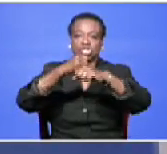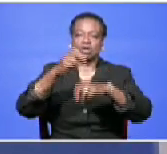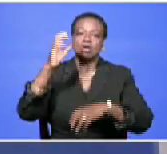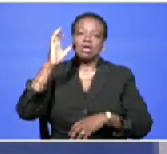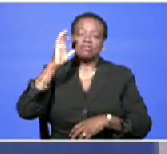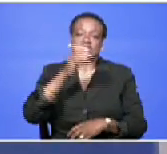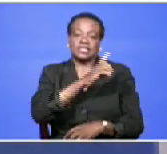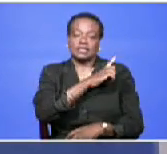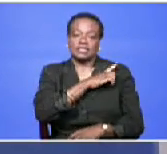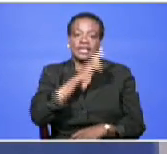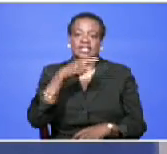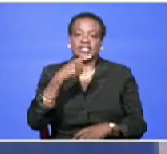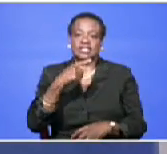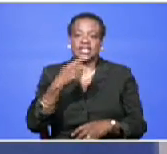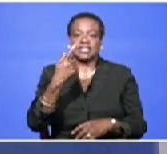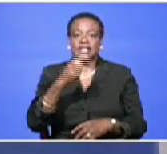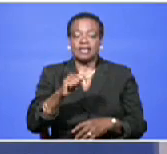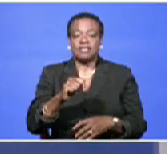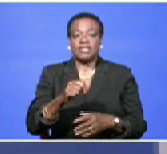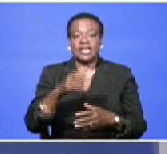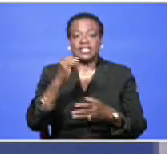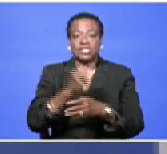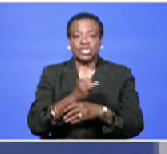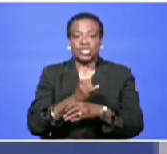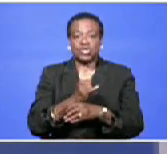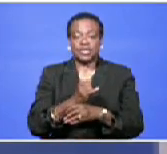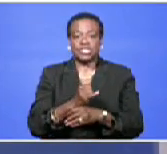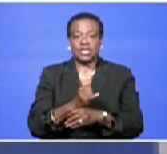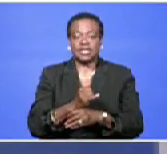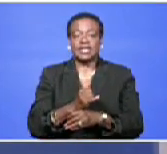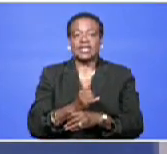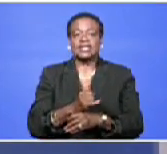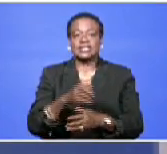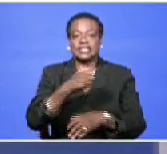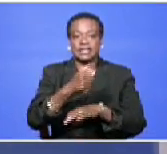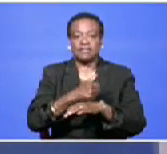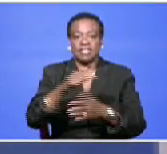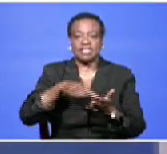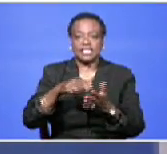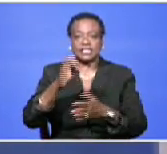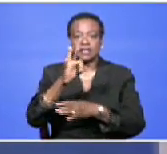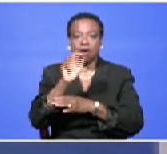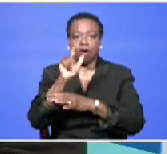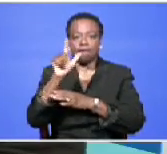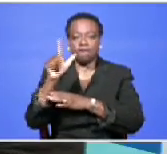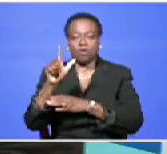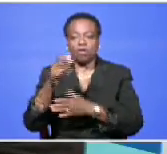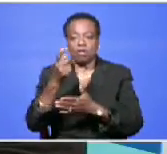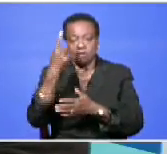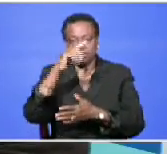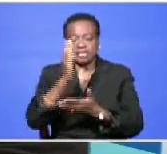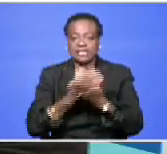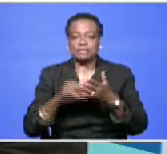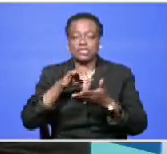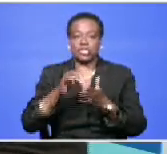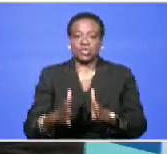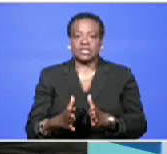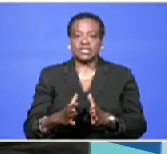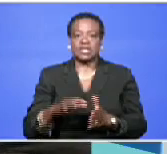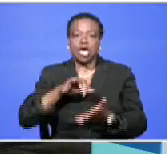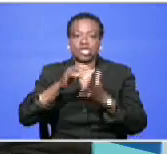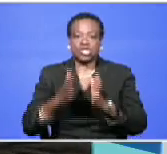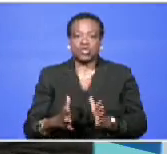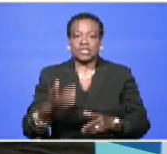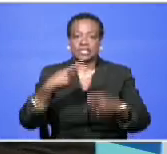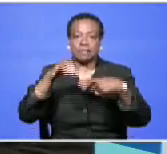the university's tuition hike is set to begin this fall for some students. Students entering the University of the